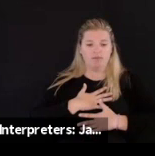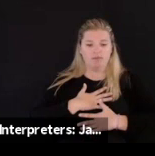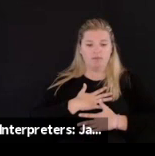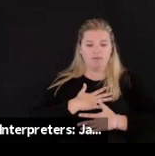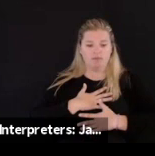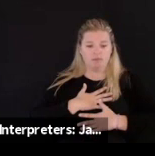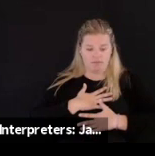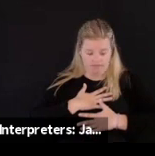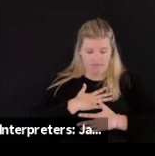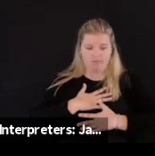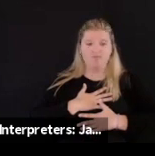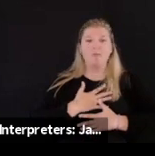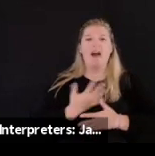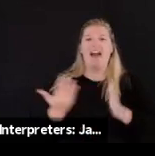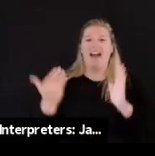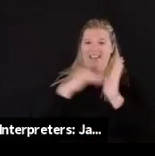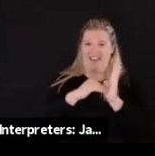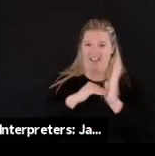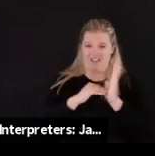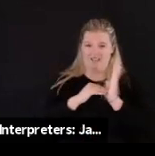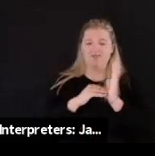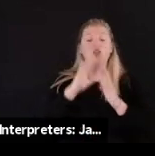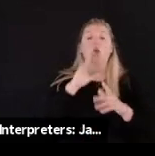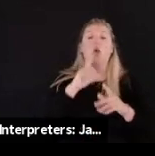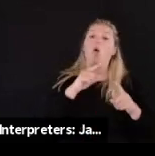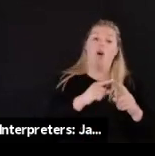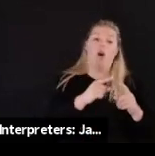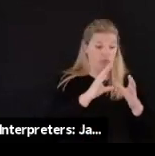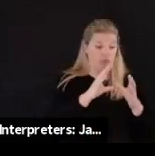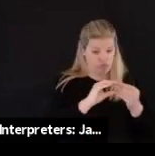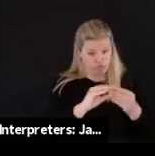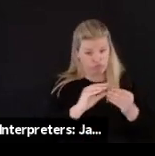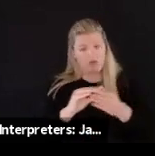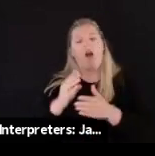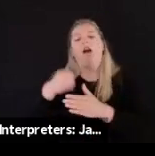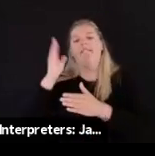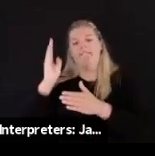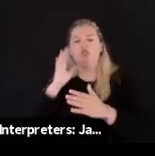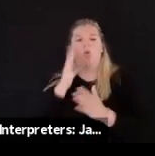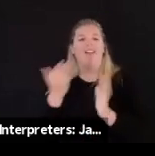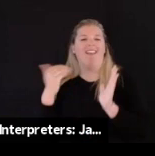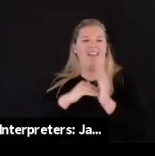And we will do this once again once we conclude. I will not